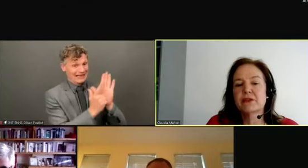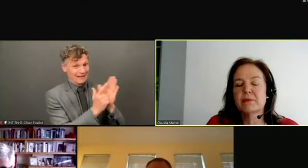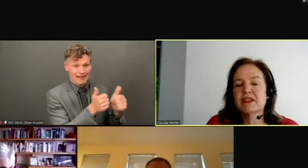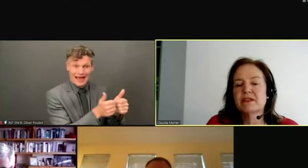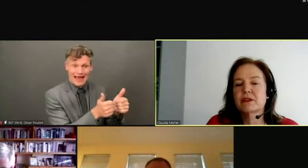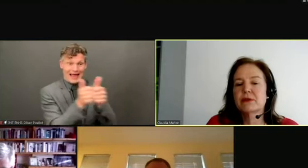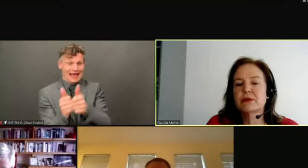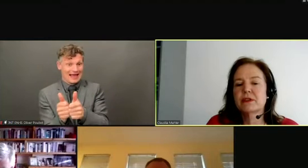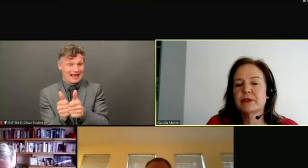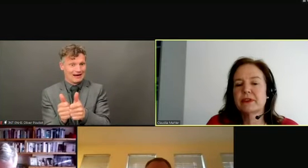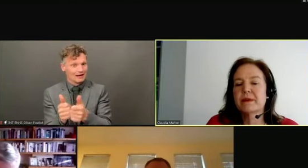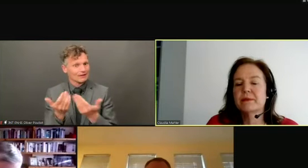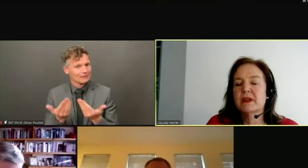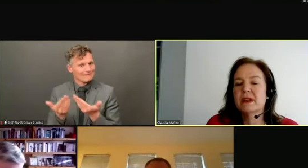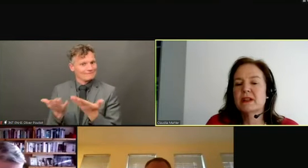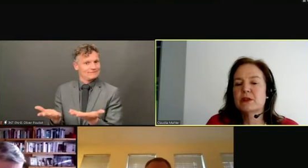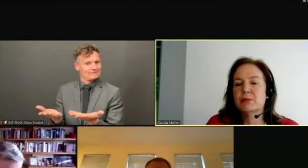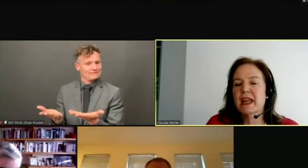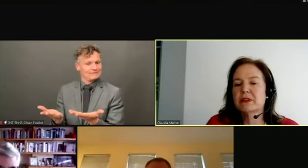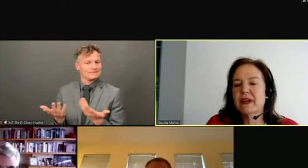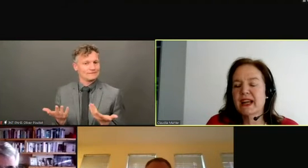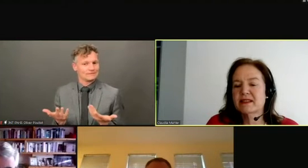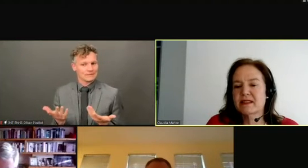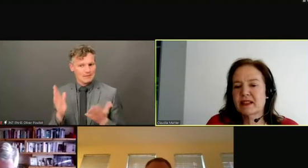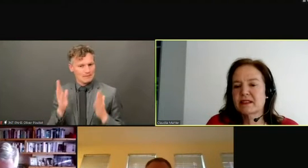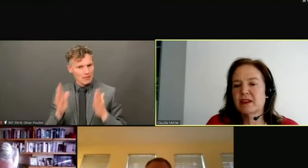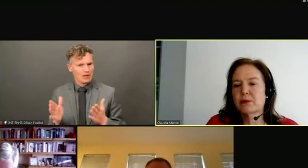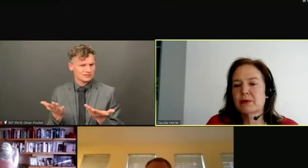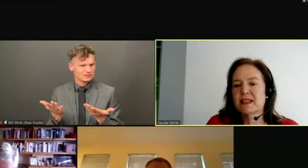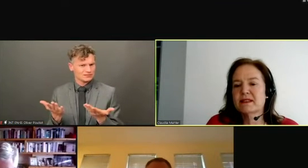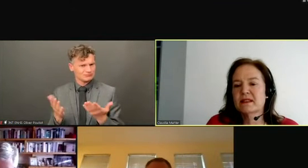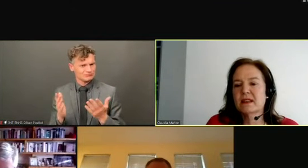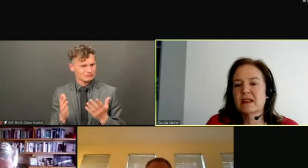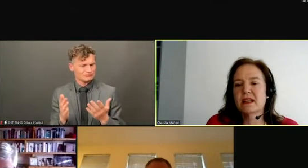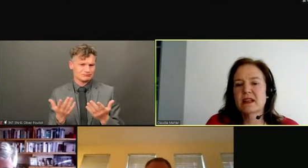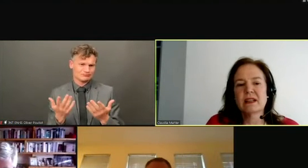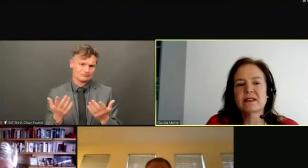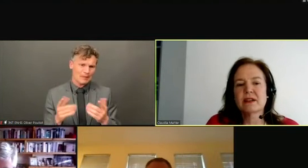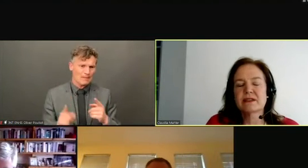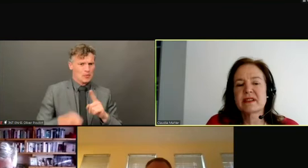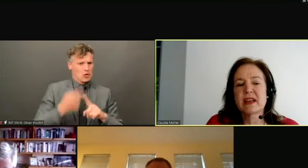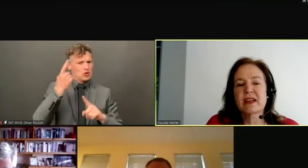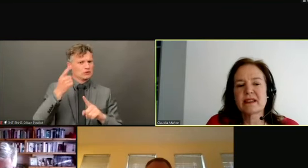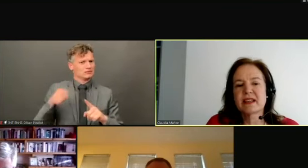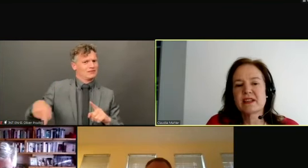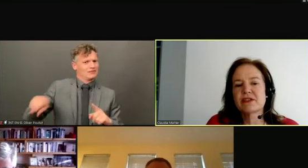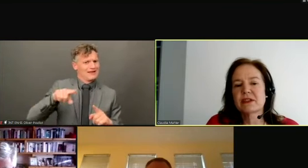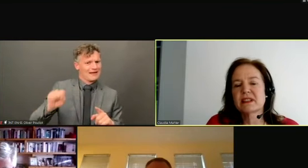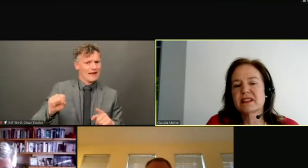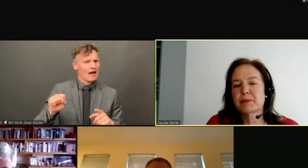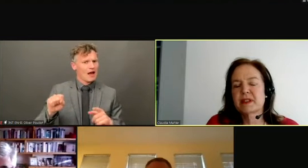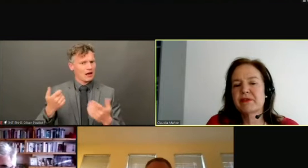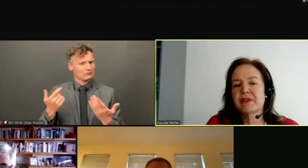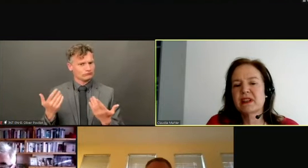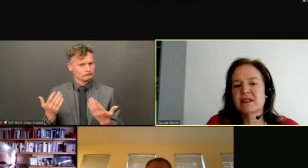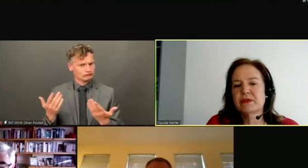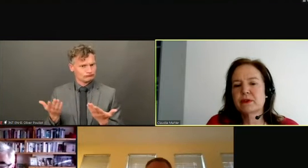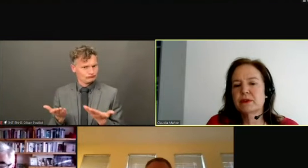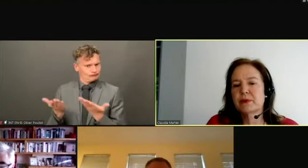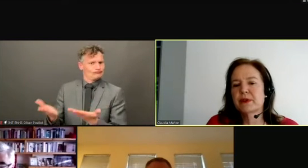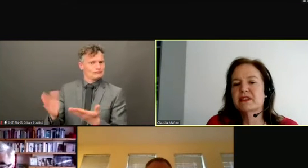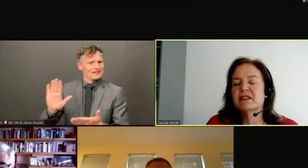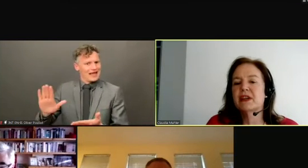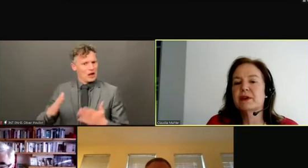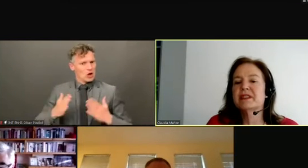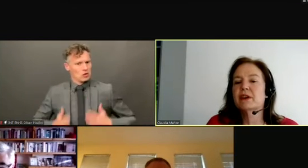legal information is crucial for them to be able to exercise their human rights. It is also essential that the specific needs of